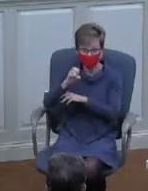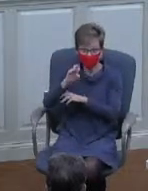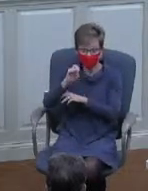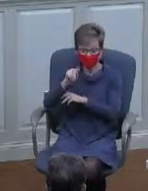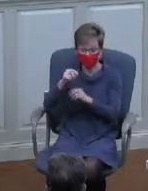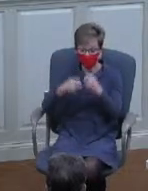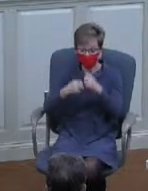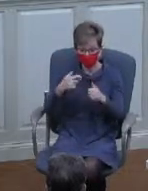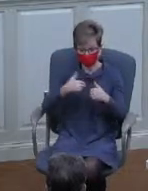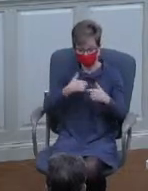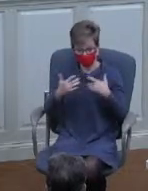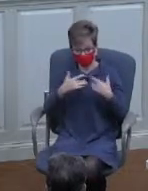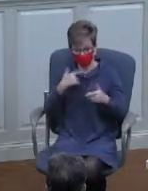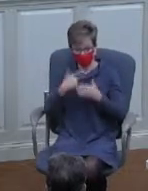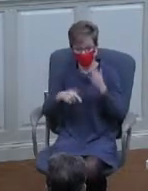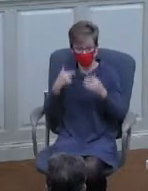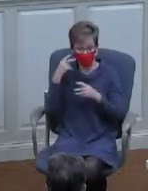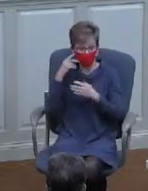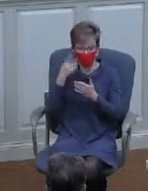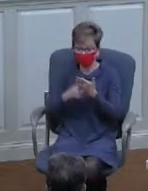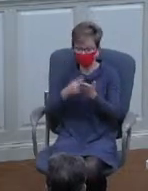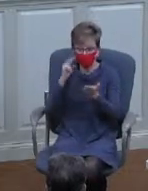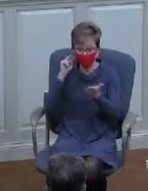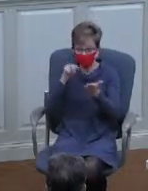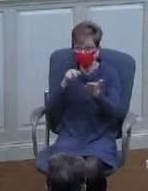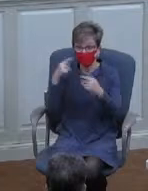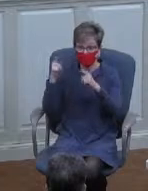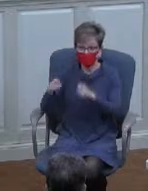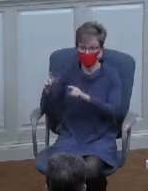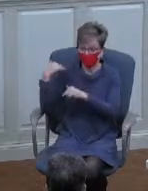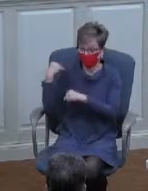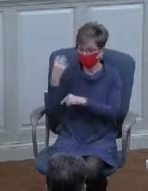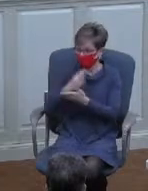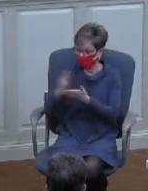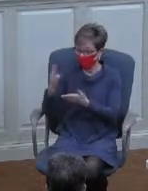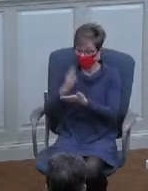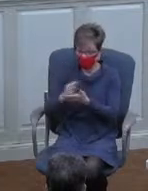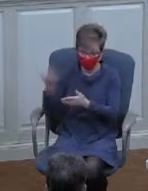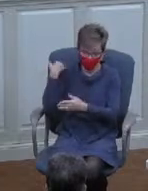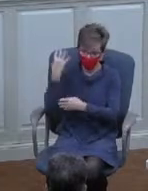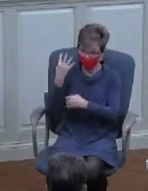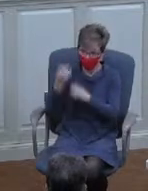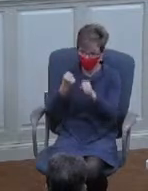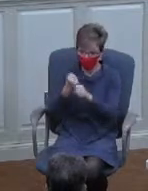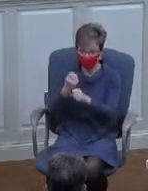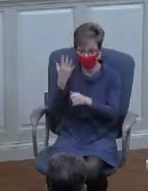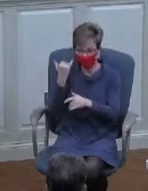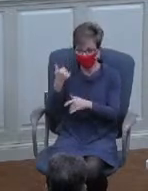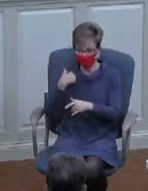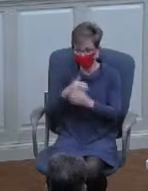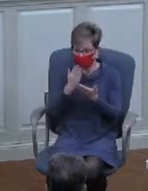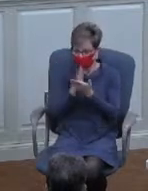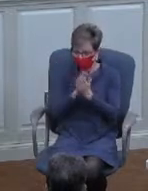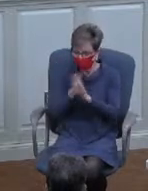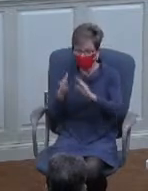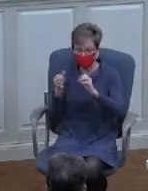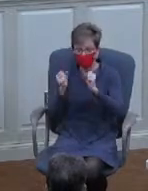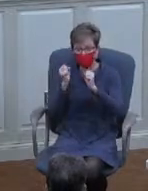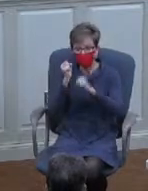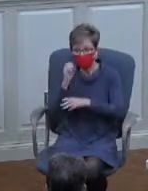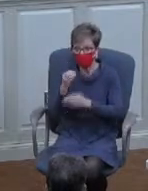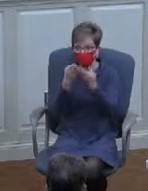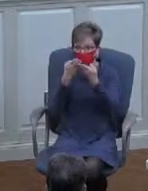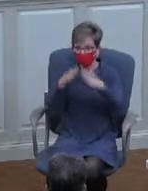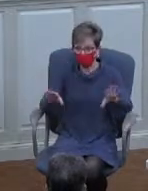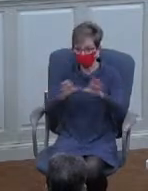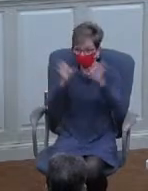few weeks, during the past 4 years, raising the question of how we have become so divided as a nation. Some blame